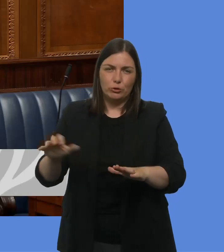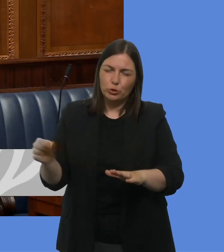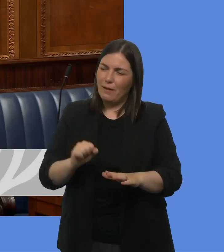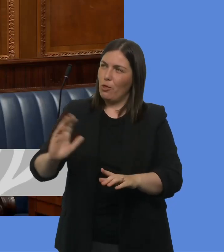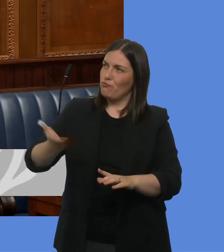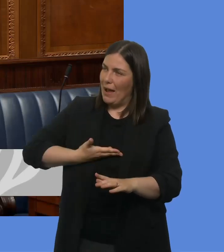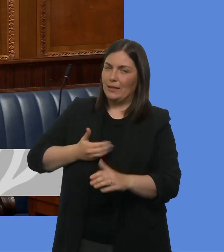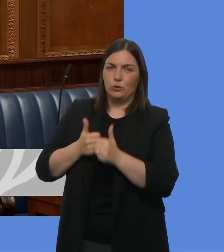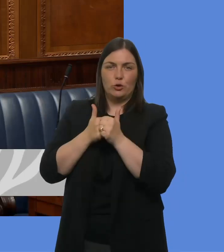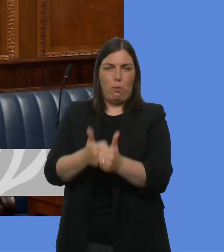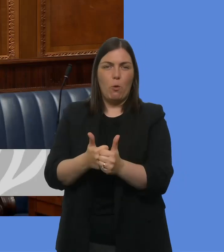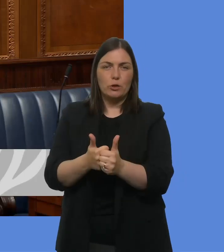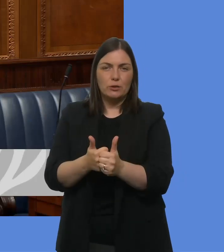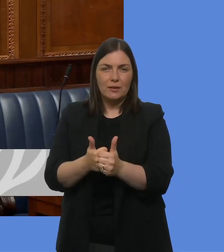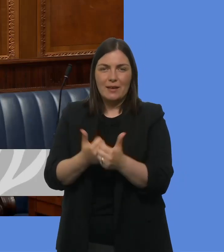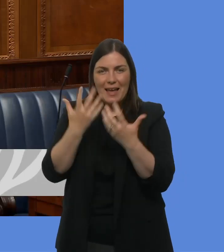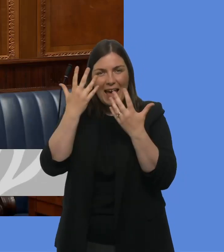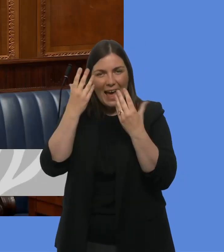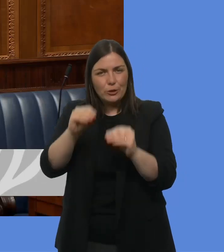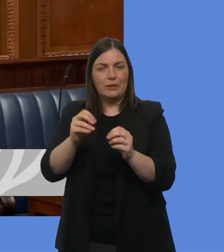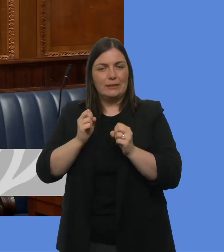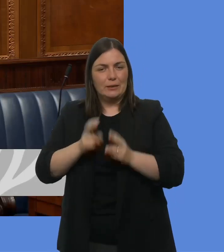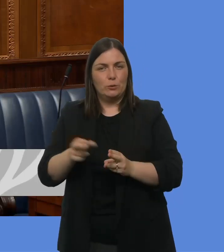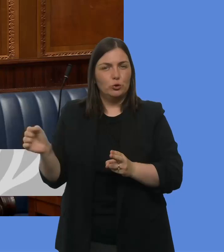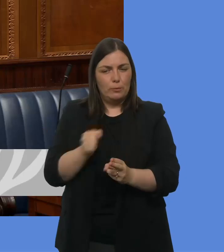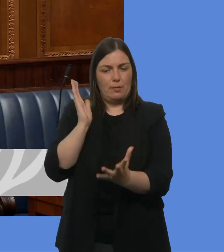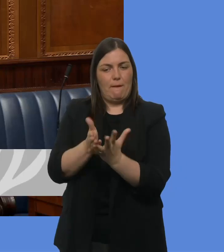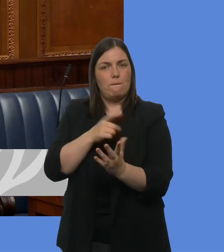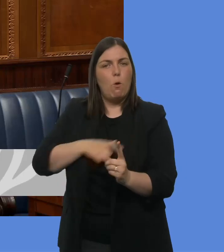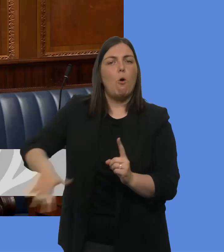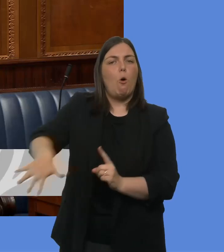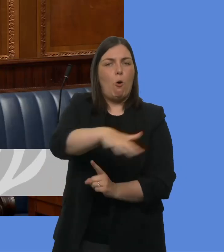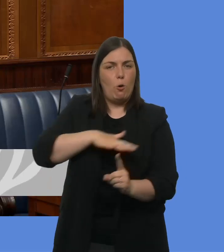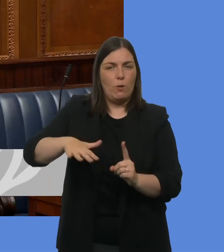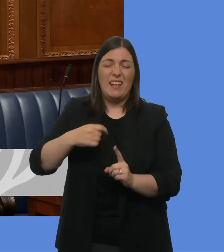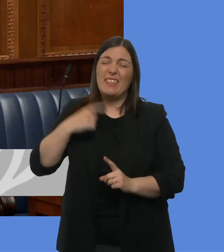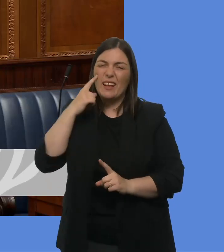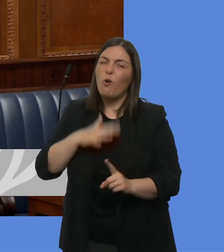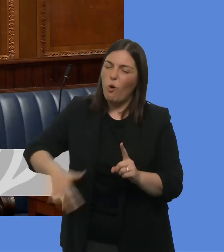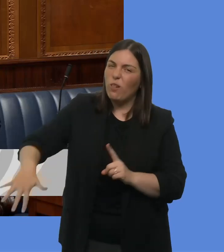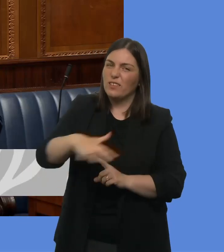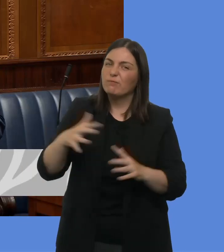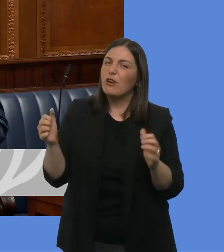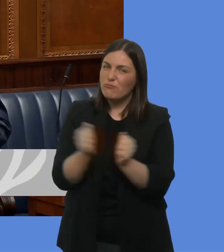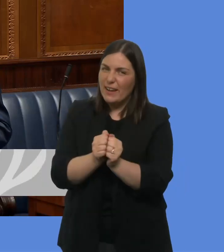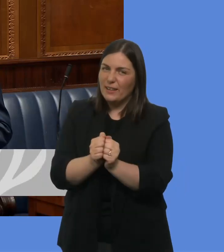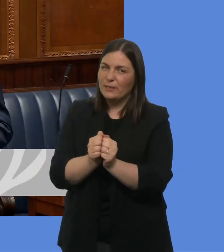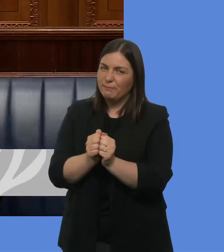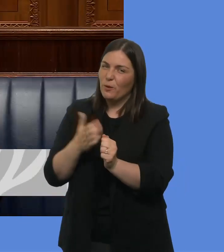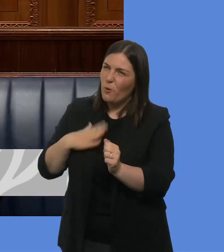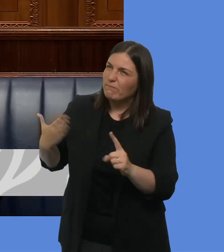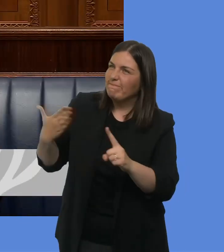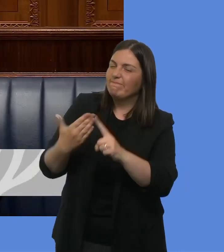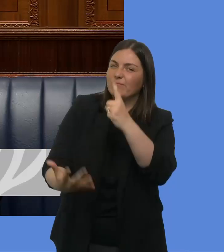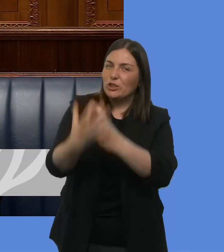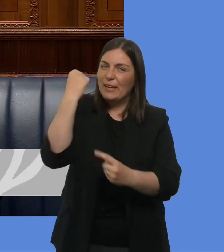an education system for all. And I think, Danny, that's something we can all aim and strive towards. David